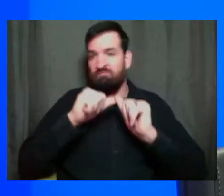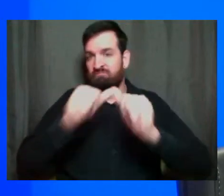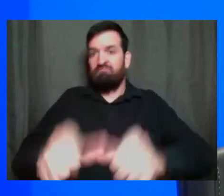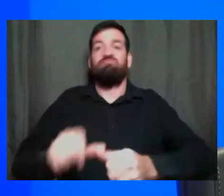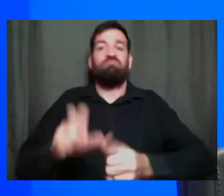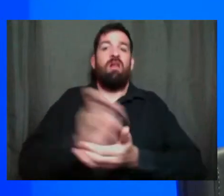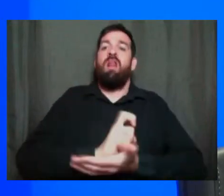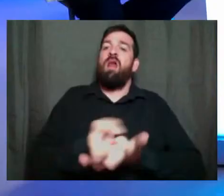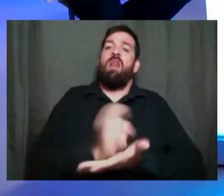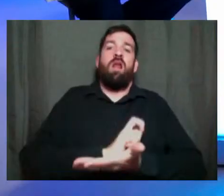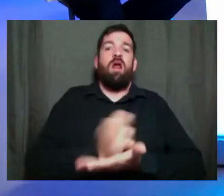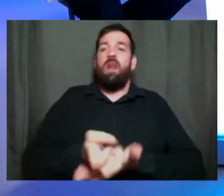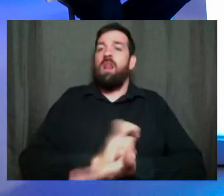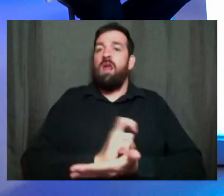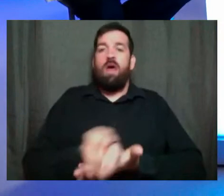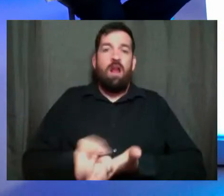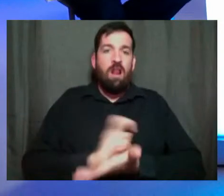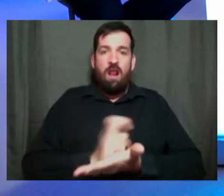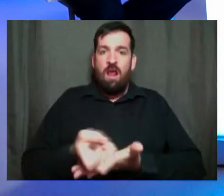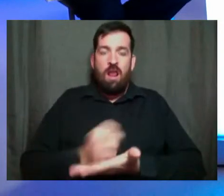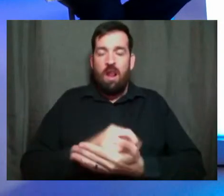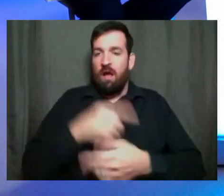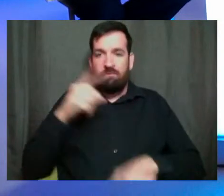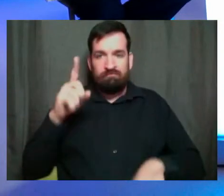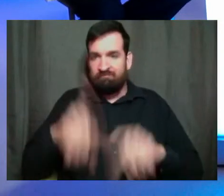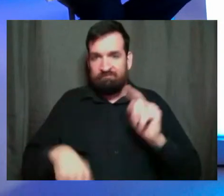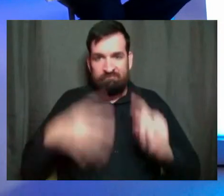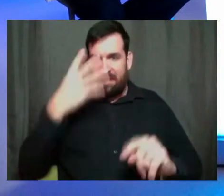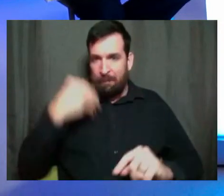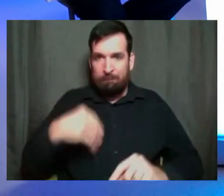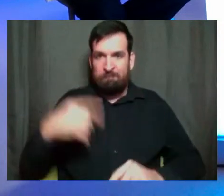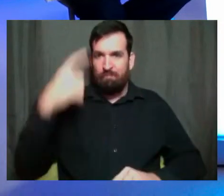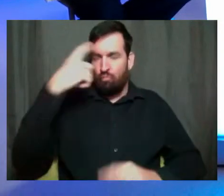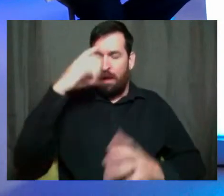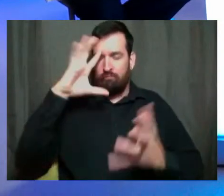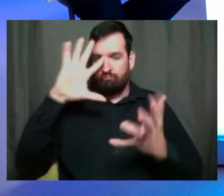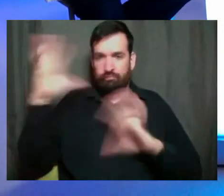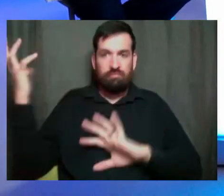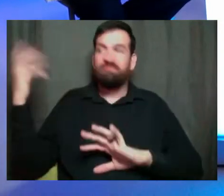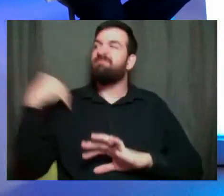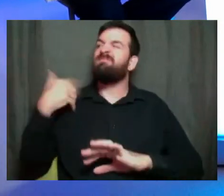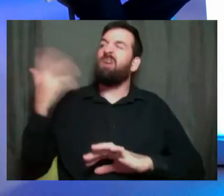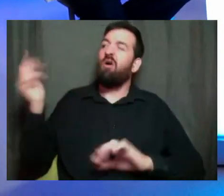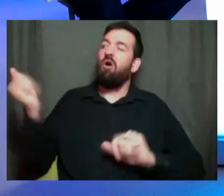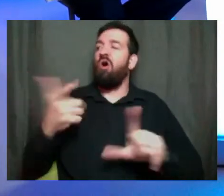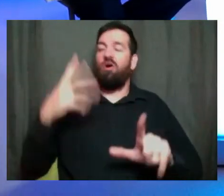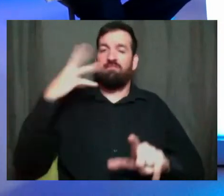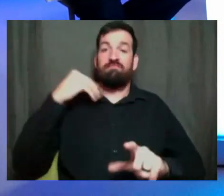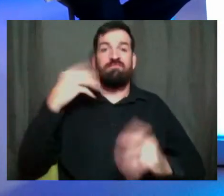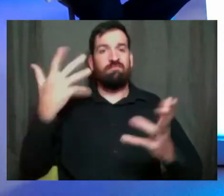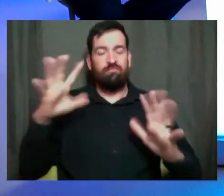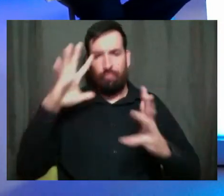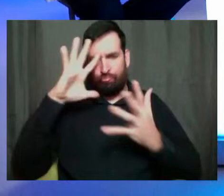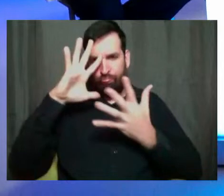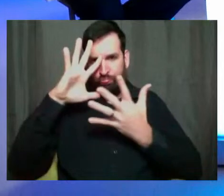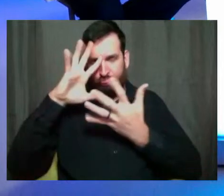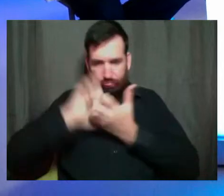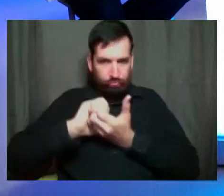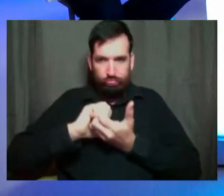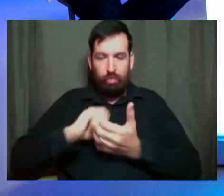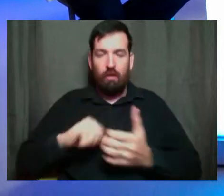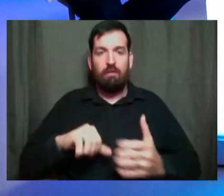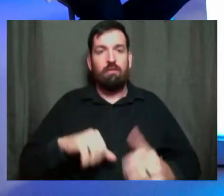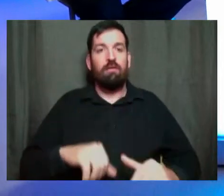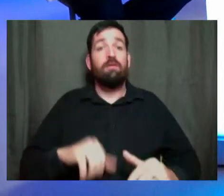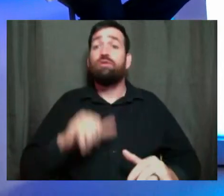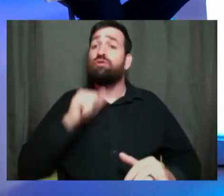you Your sleep brain horribly. is going Your and brain is swirling. going. Your brain and We've that's- all been there. It's a squash. It It's a is. squash. Yes. Hey. I So don't tell don't patients. drink too